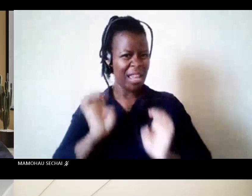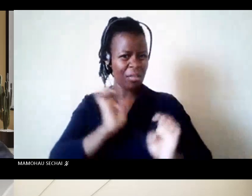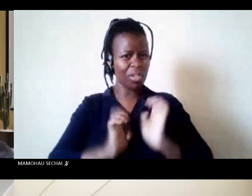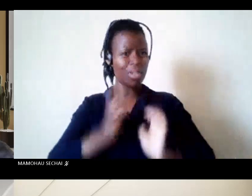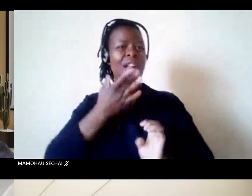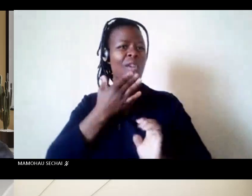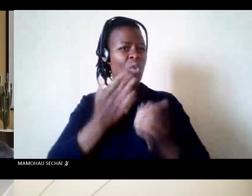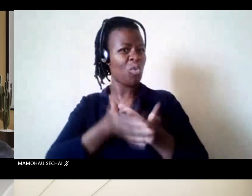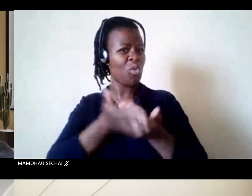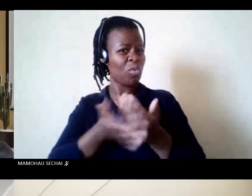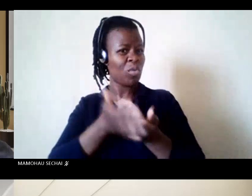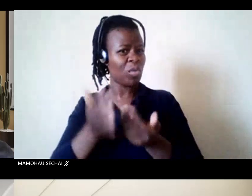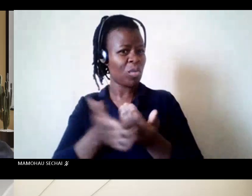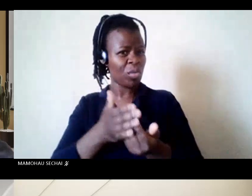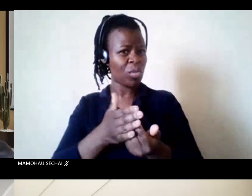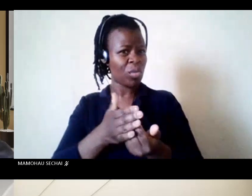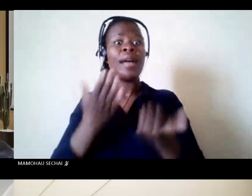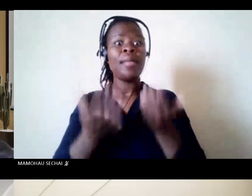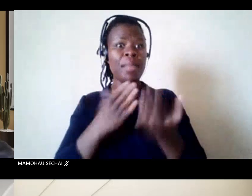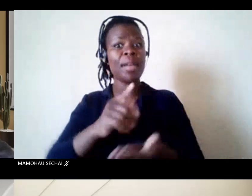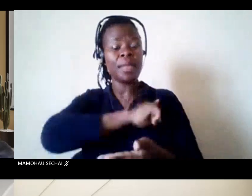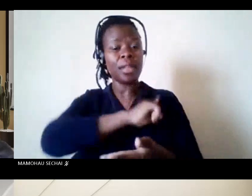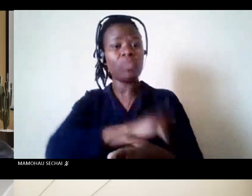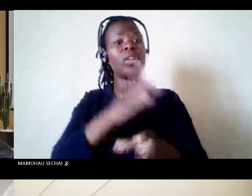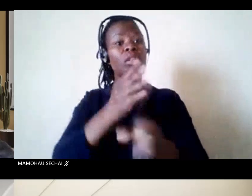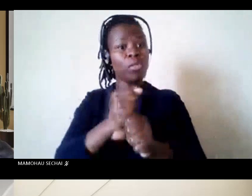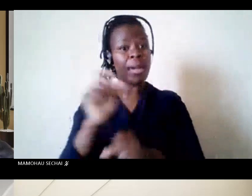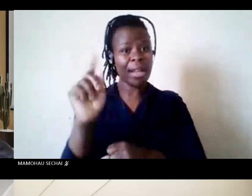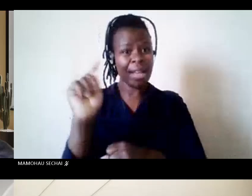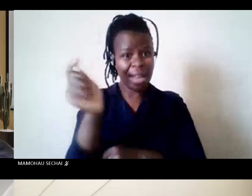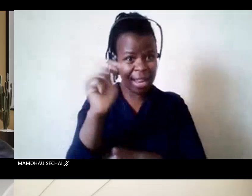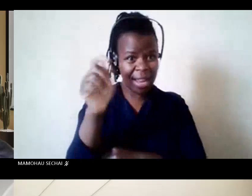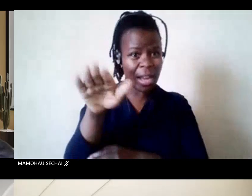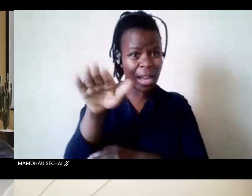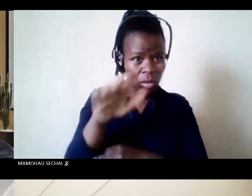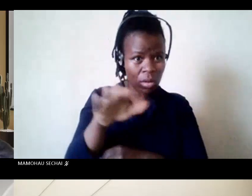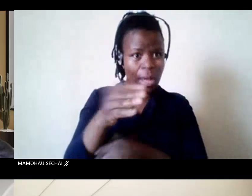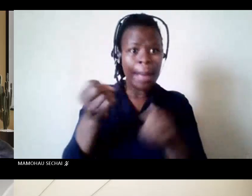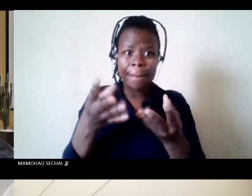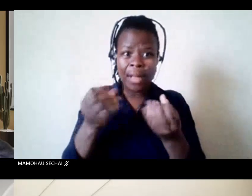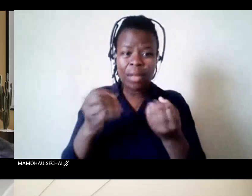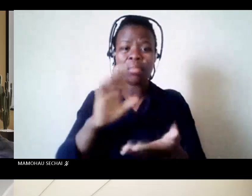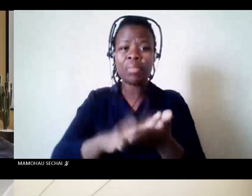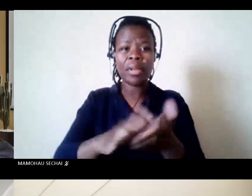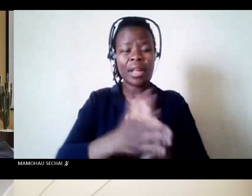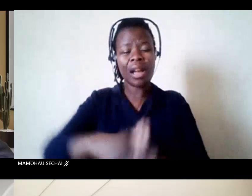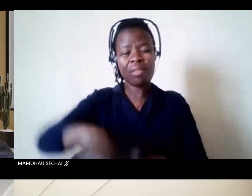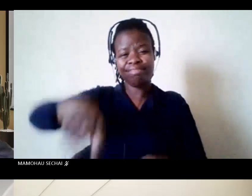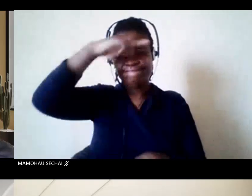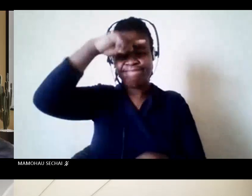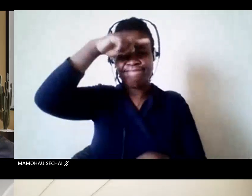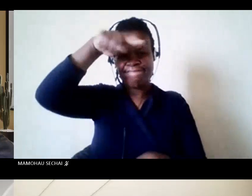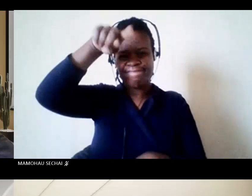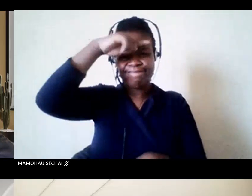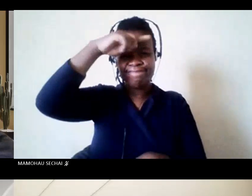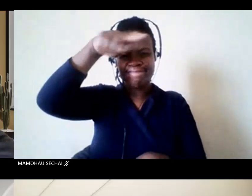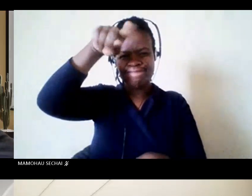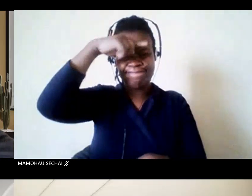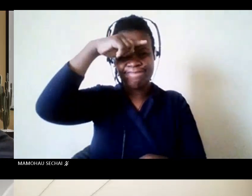that? Maybe that's why we find in the rural areas, many of them, they become drunkards. Yes. They become drunkards, they